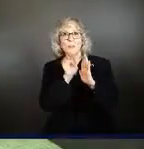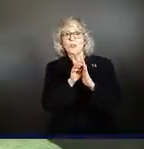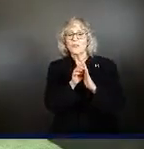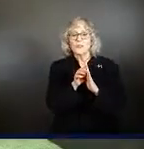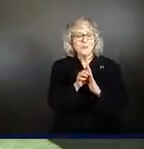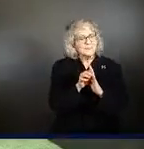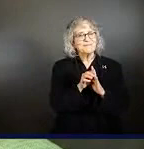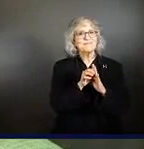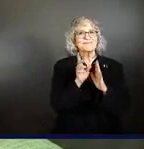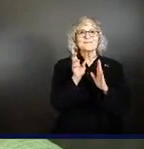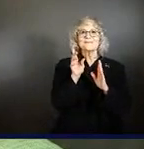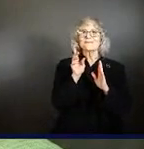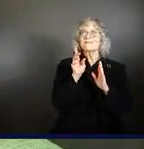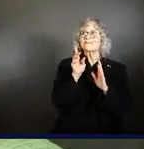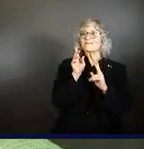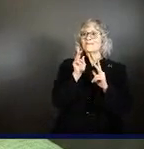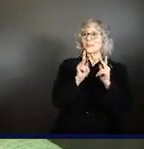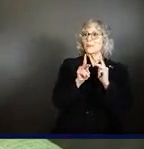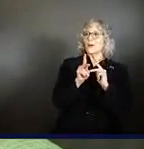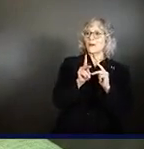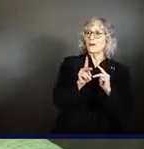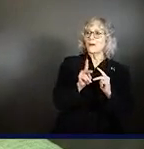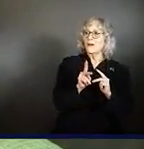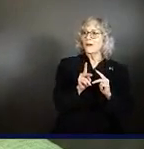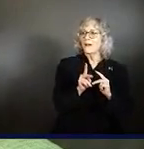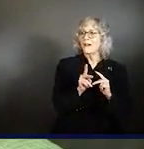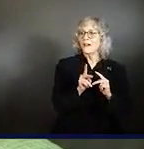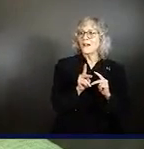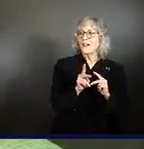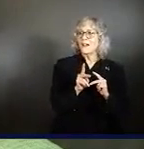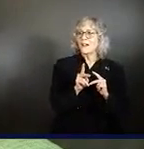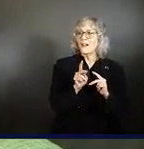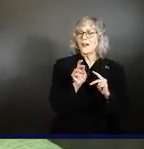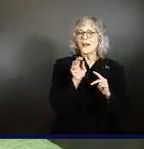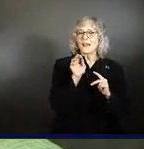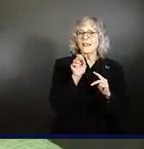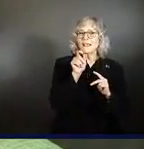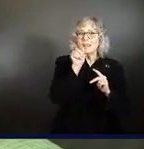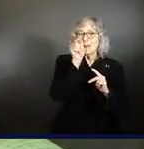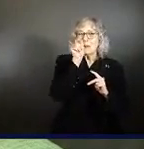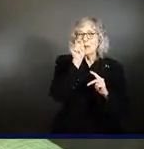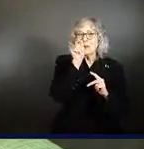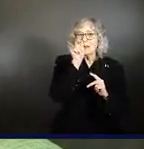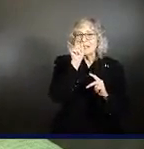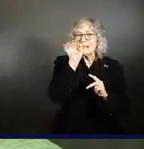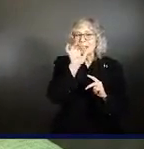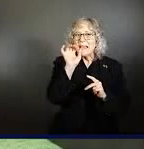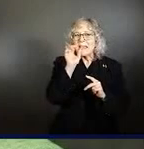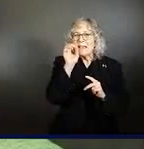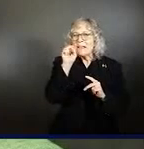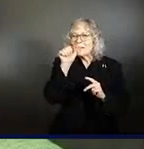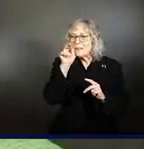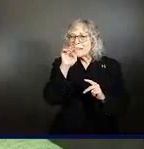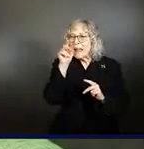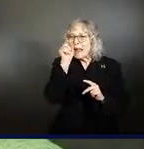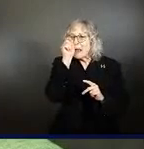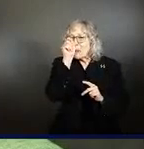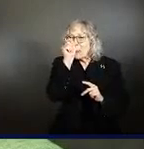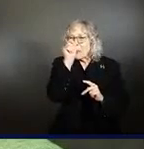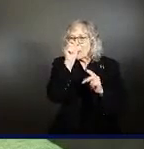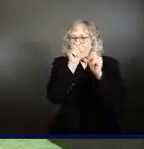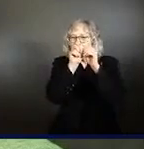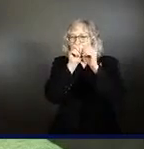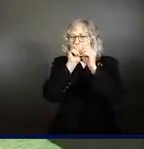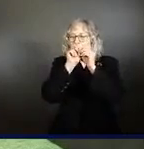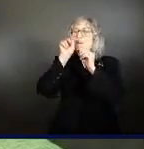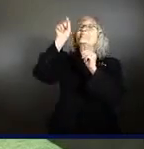You know, it was said when the person was showing up this, that it is like as small as a grain of sand, you know, projected on the sky. So